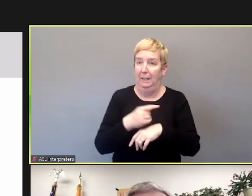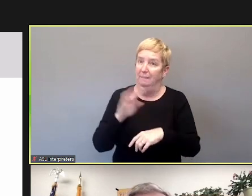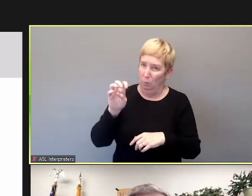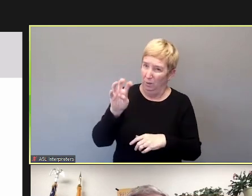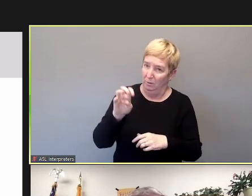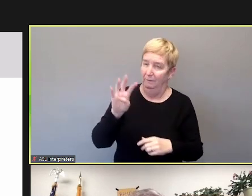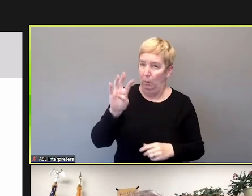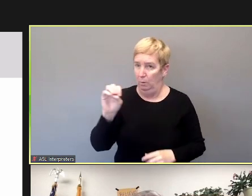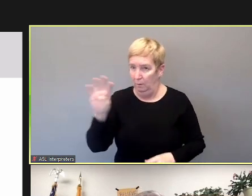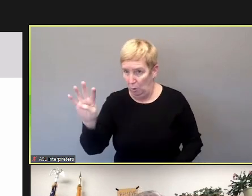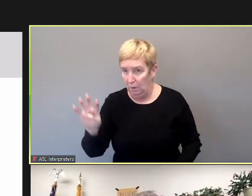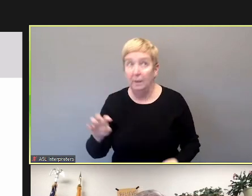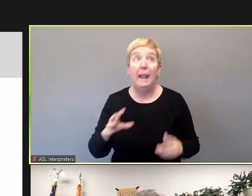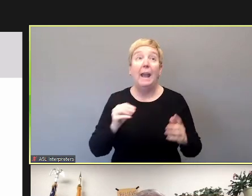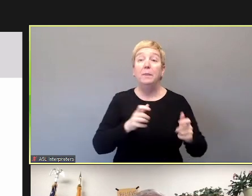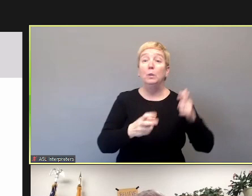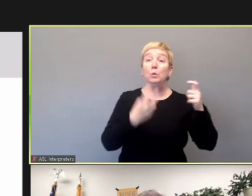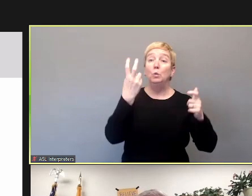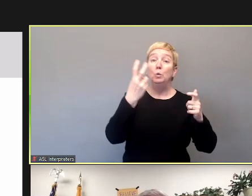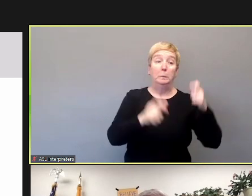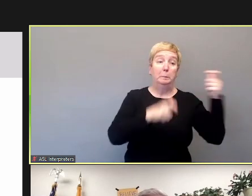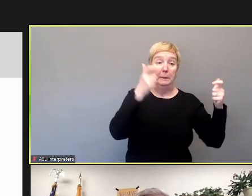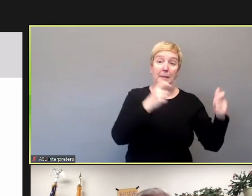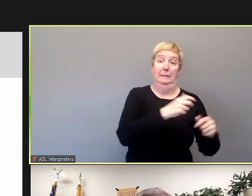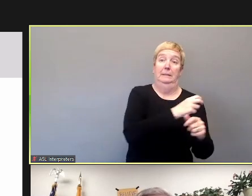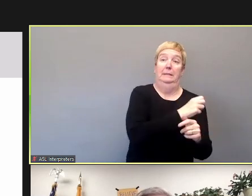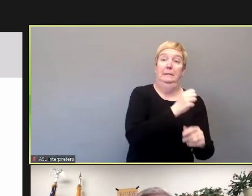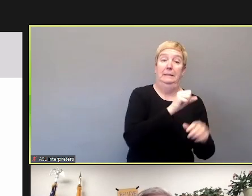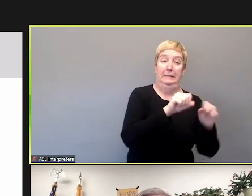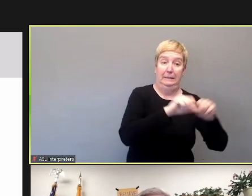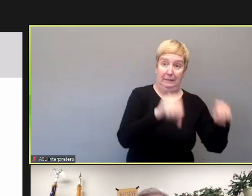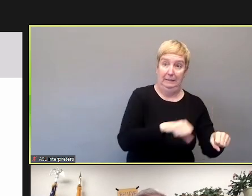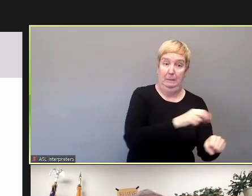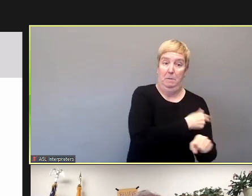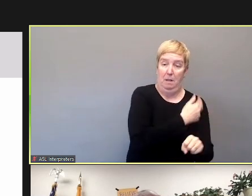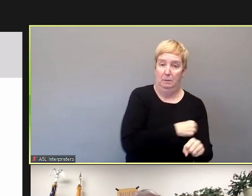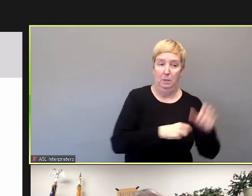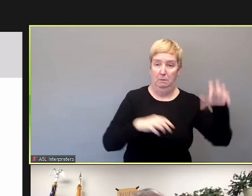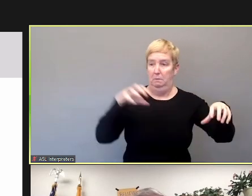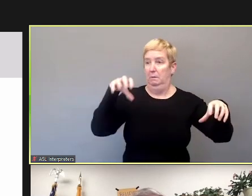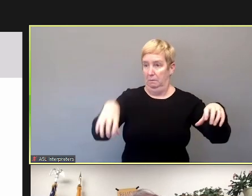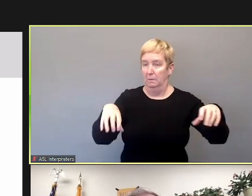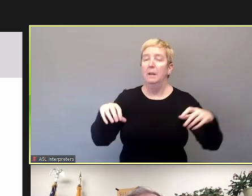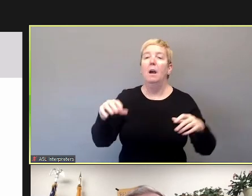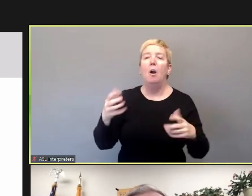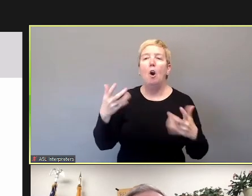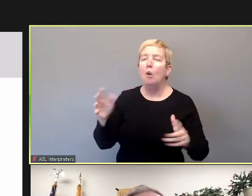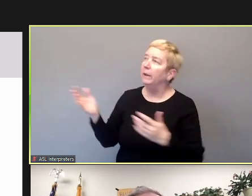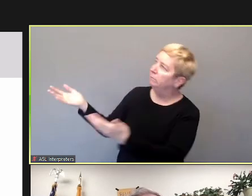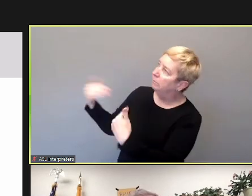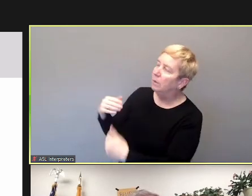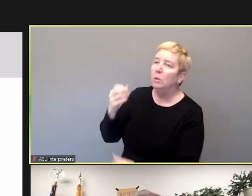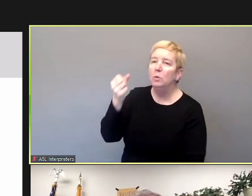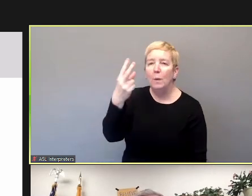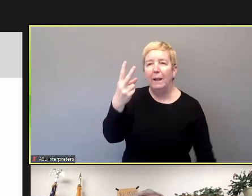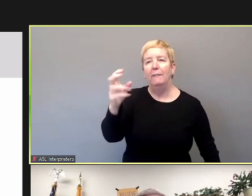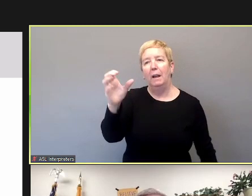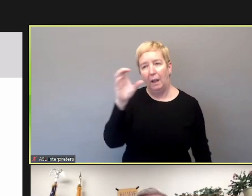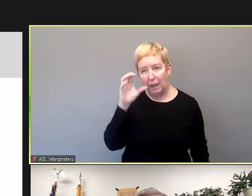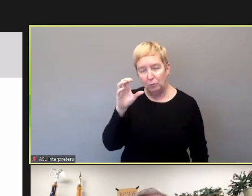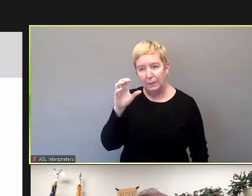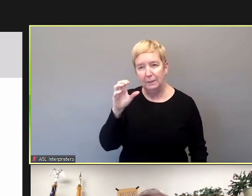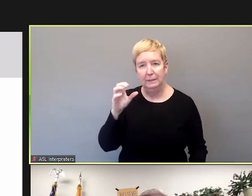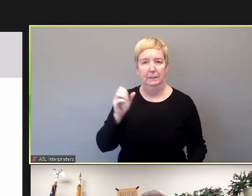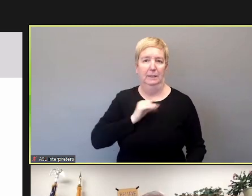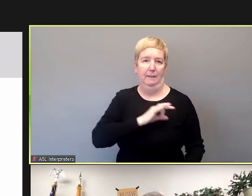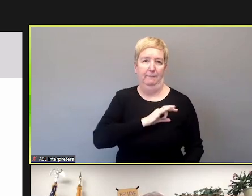health systems put together in Albuquerque have brought in over 1,200. So I would estimate that we have